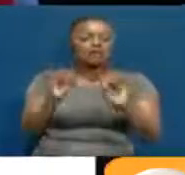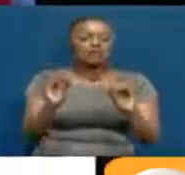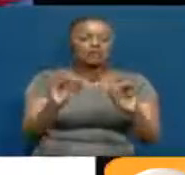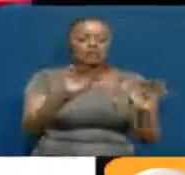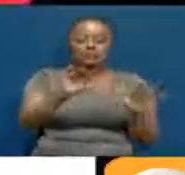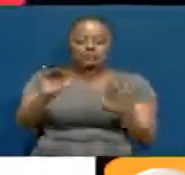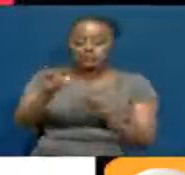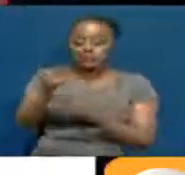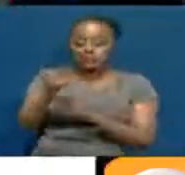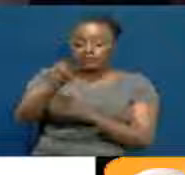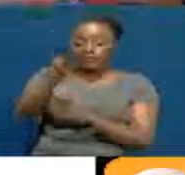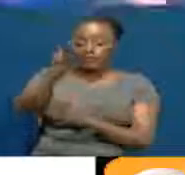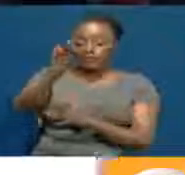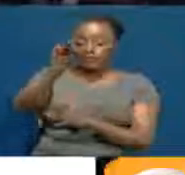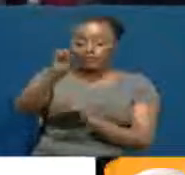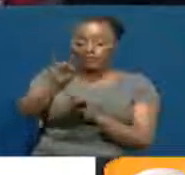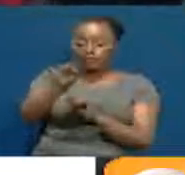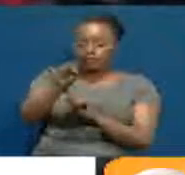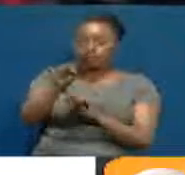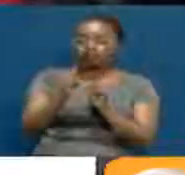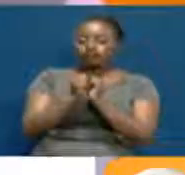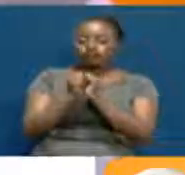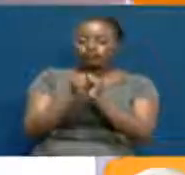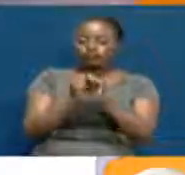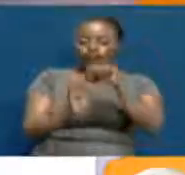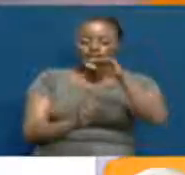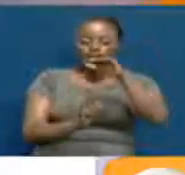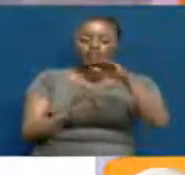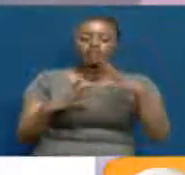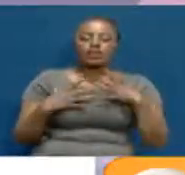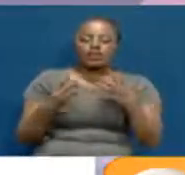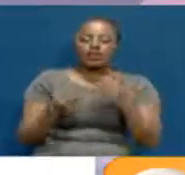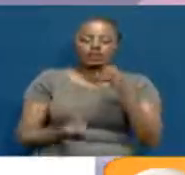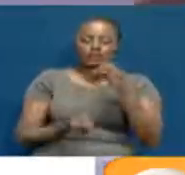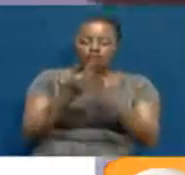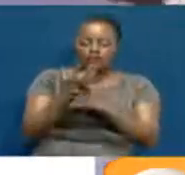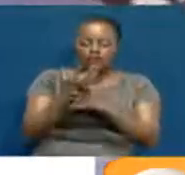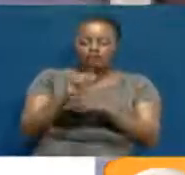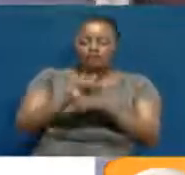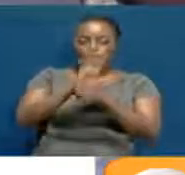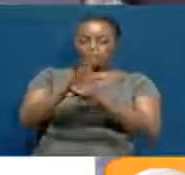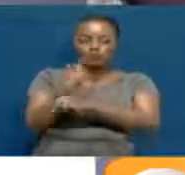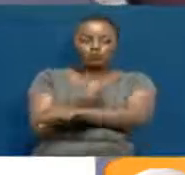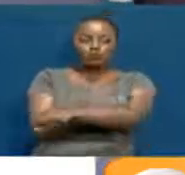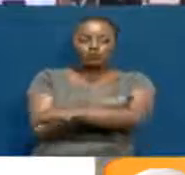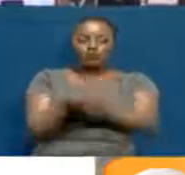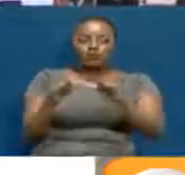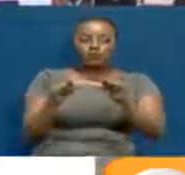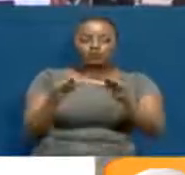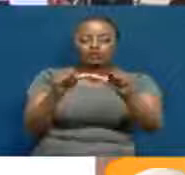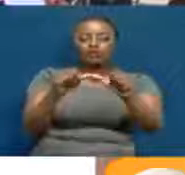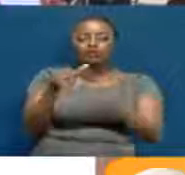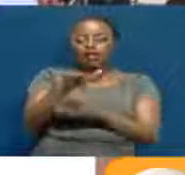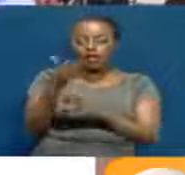It is for this reason that the Nairobi Metropolitan Service, in partnership with the Ministry of Health, launched the COVID-19 Vaccination Acceleration Program in Kibra,